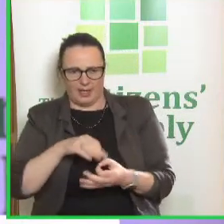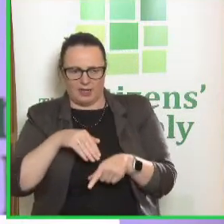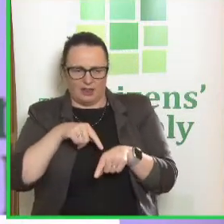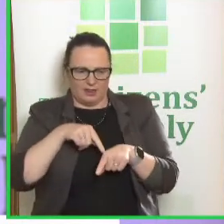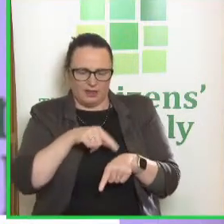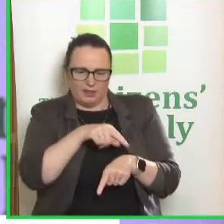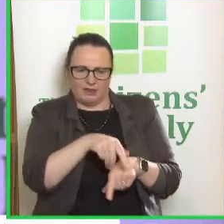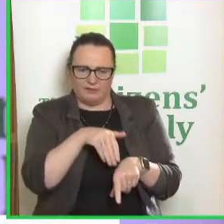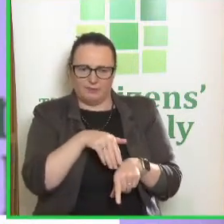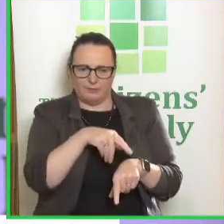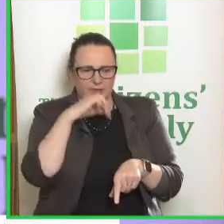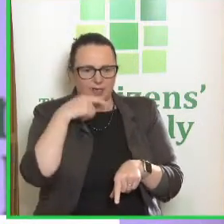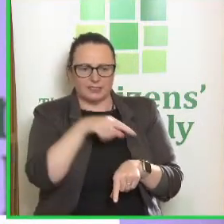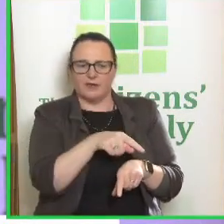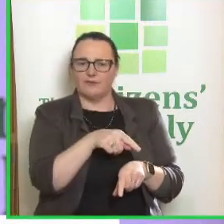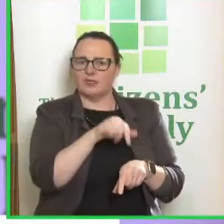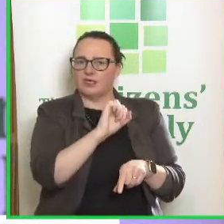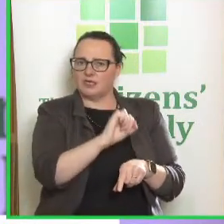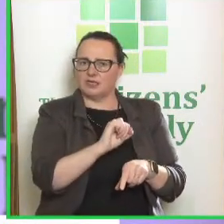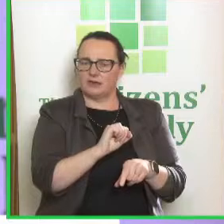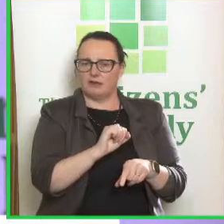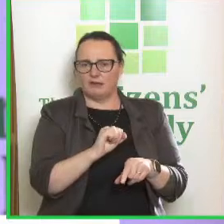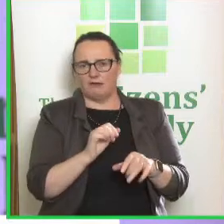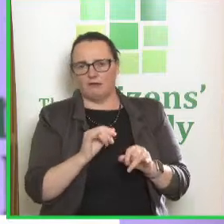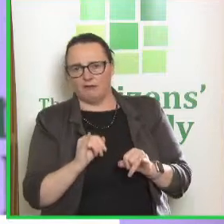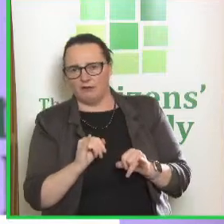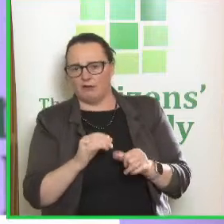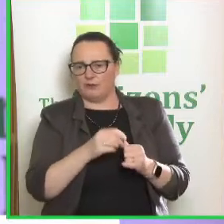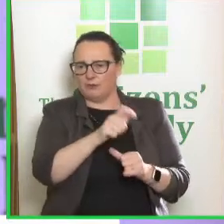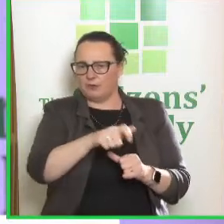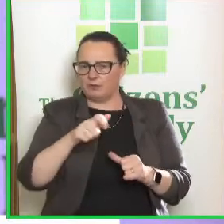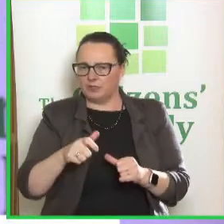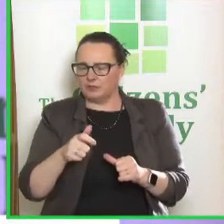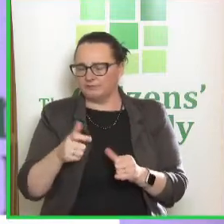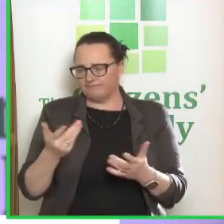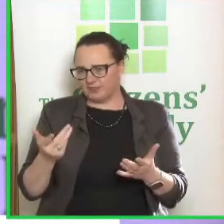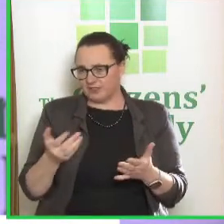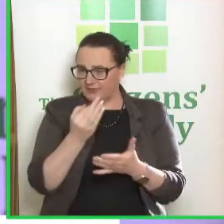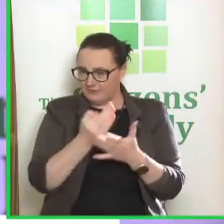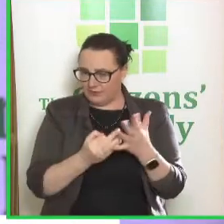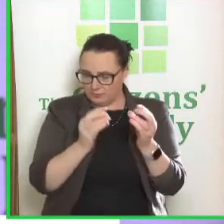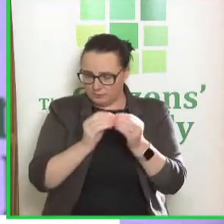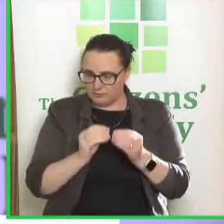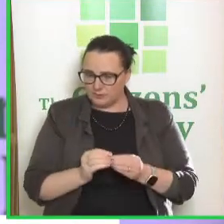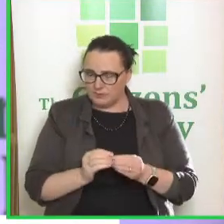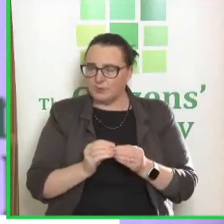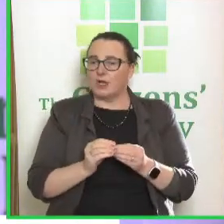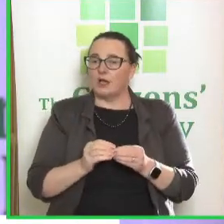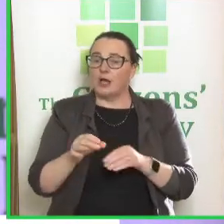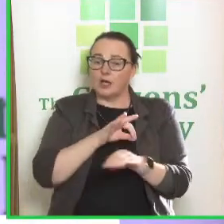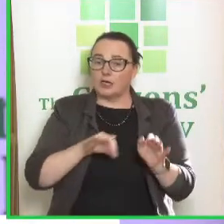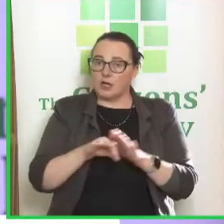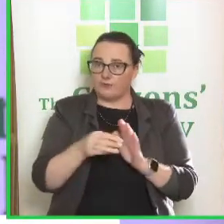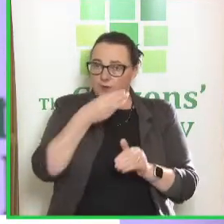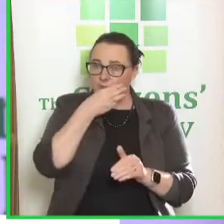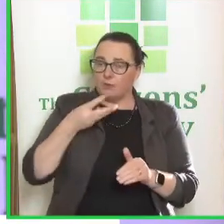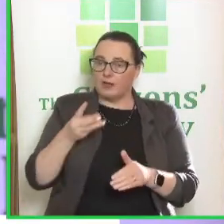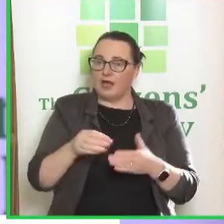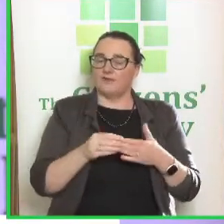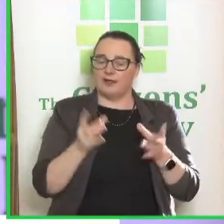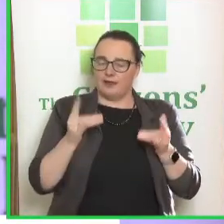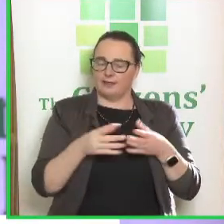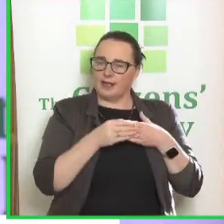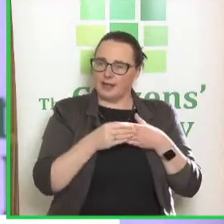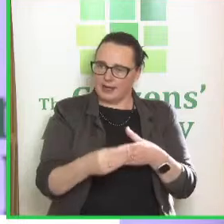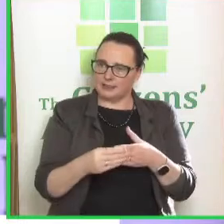drug-related intimidation of communities, just to name a few. Government is committed to taking a health-led approach to the issue